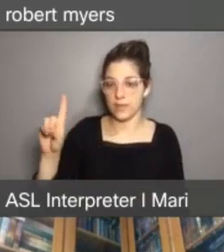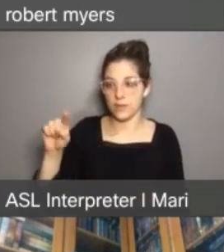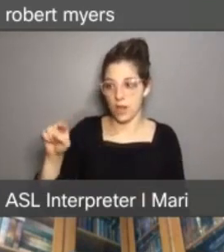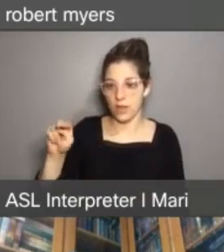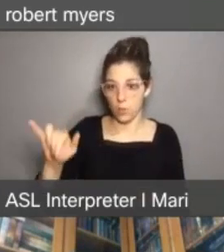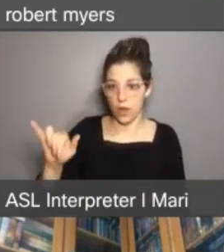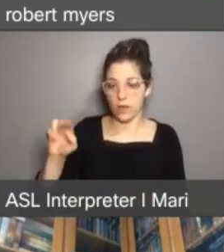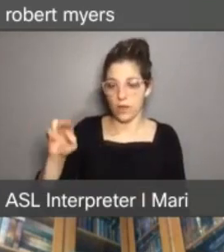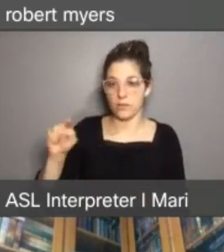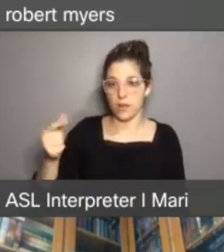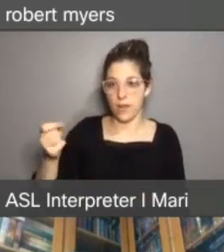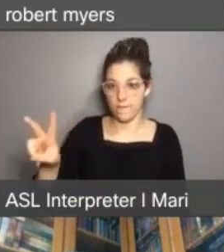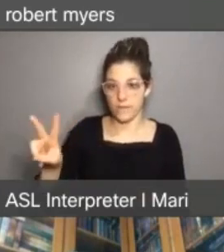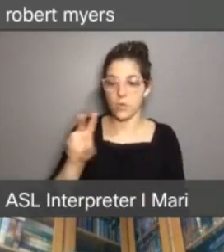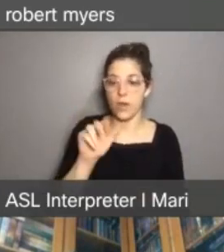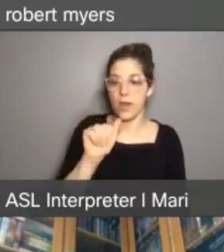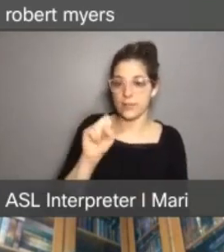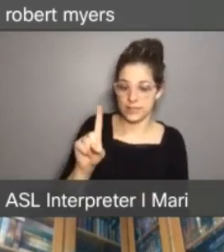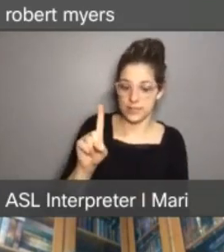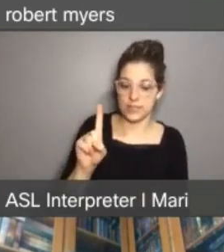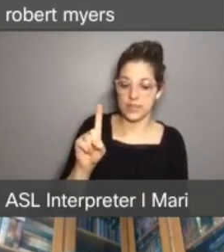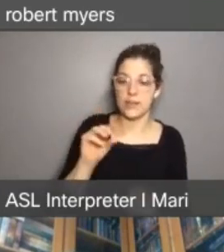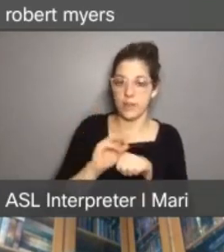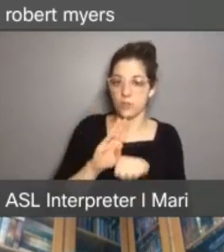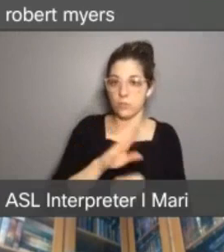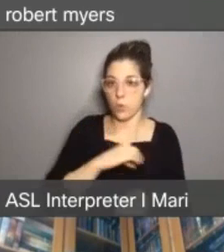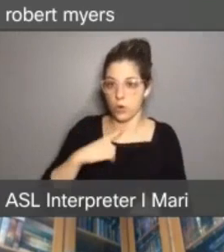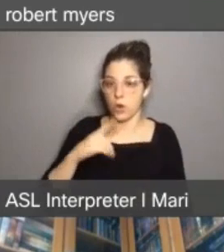opwdd.ny.gov. So again, Asd Advisory Board at